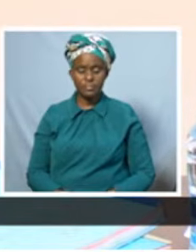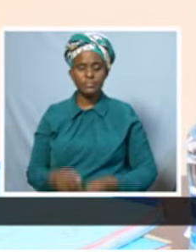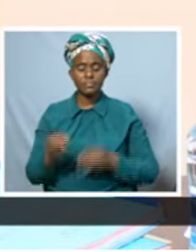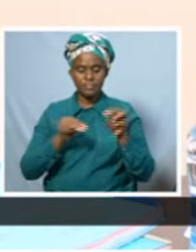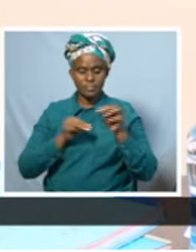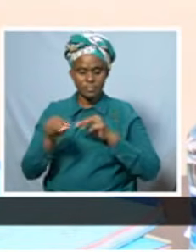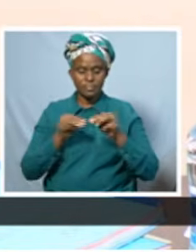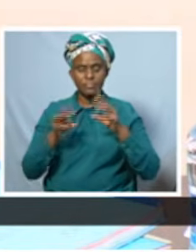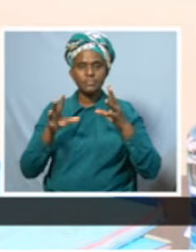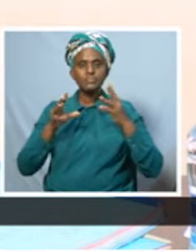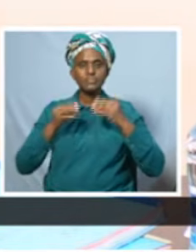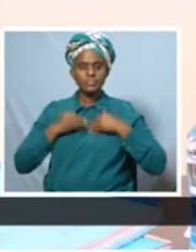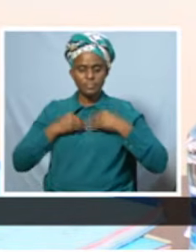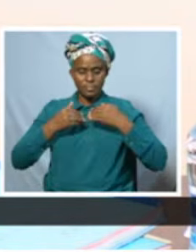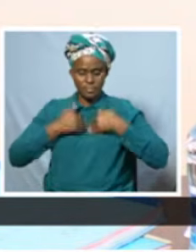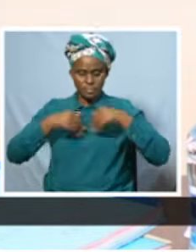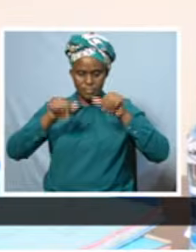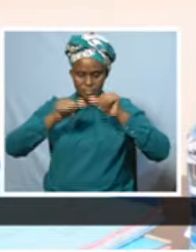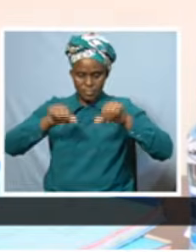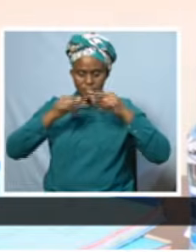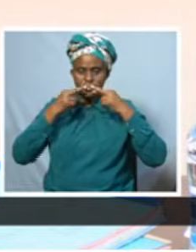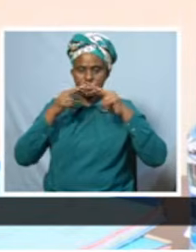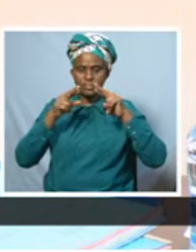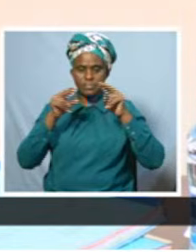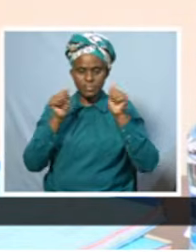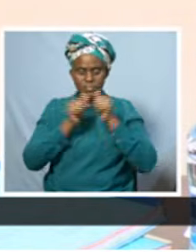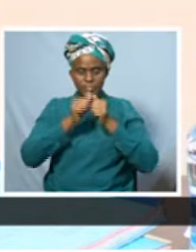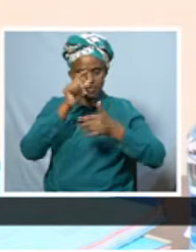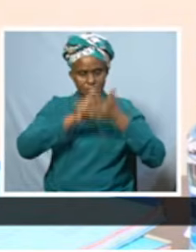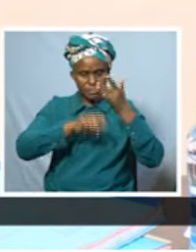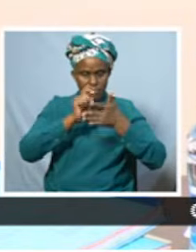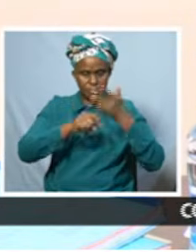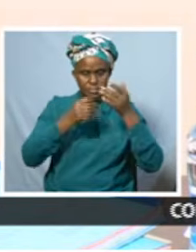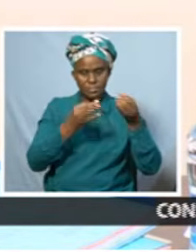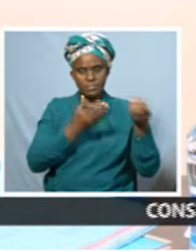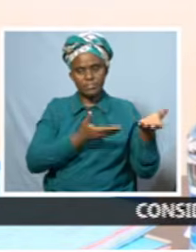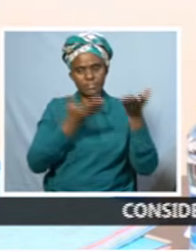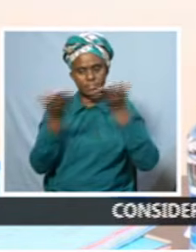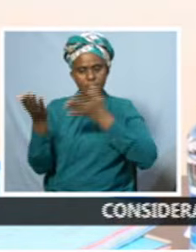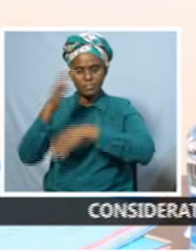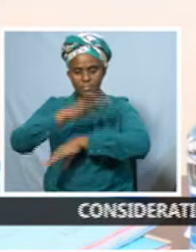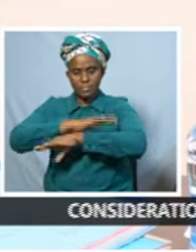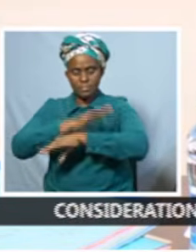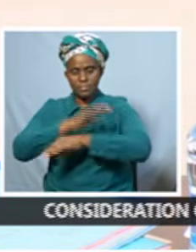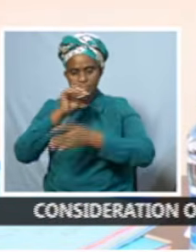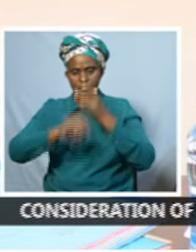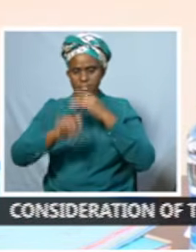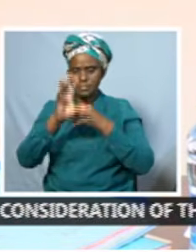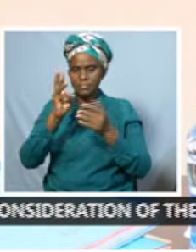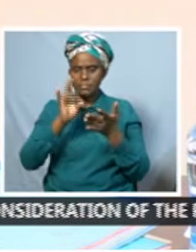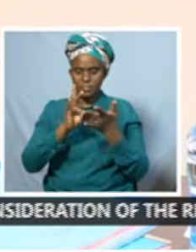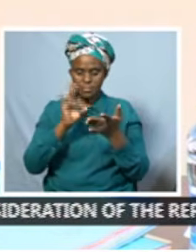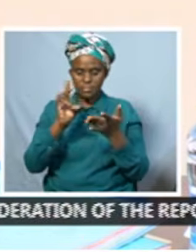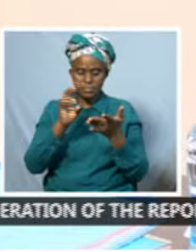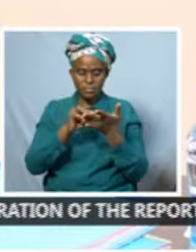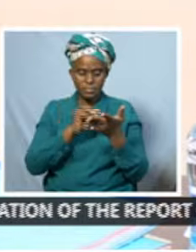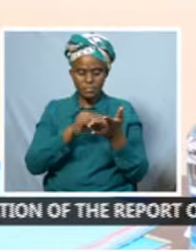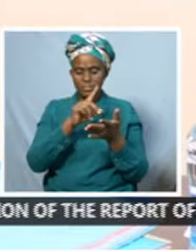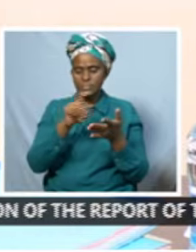Management wishes to acknowledge the audit findings on the costs of delivered desks amounting to